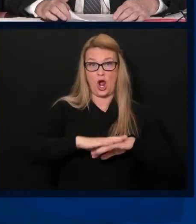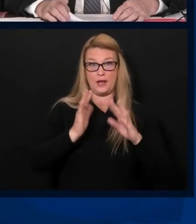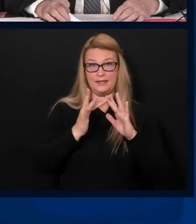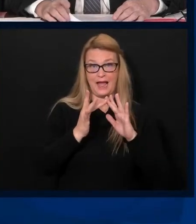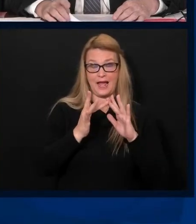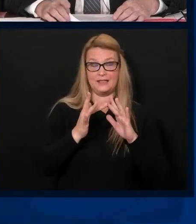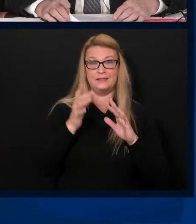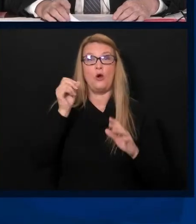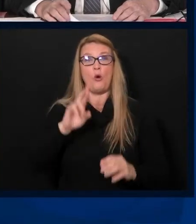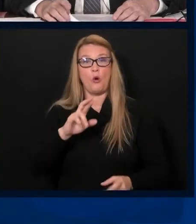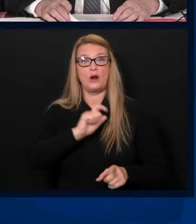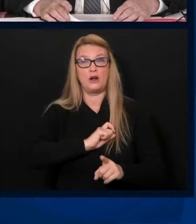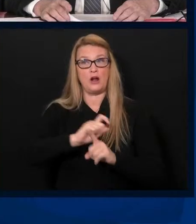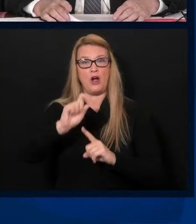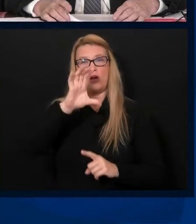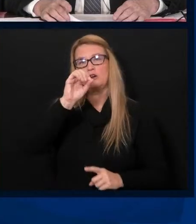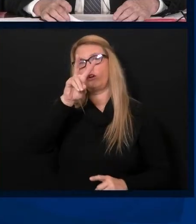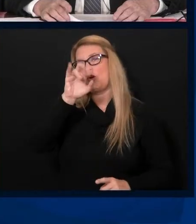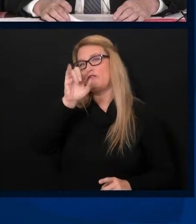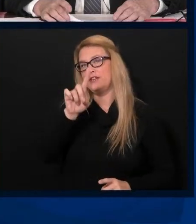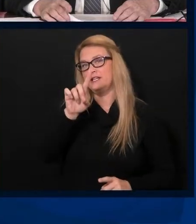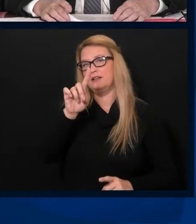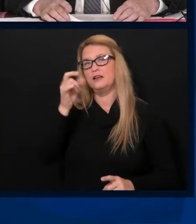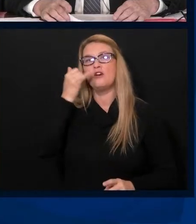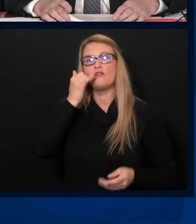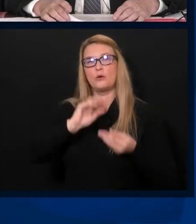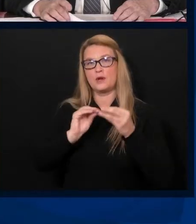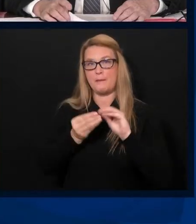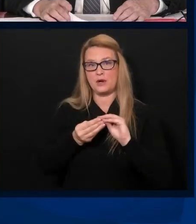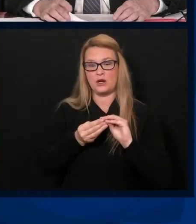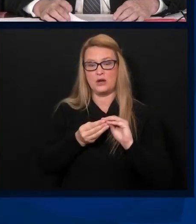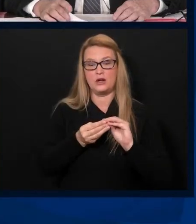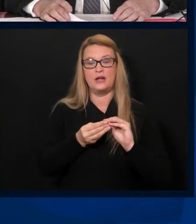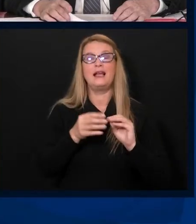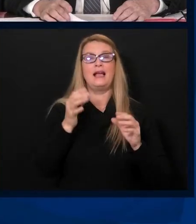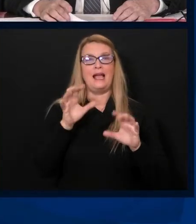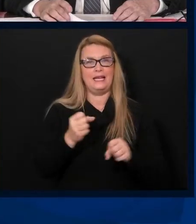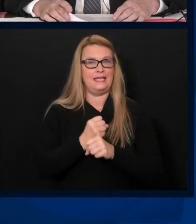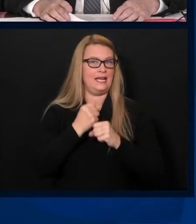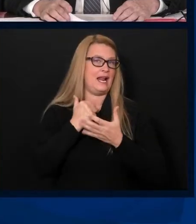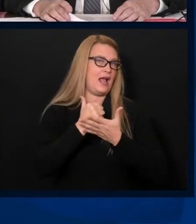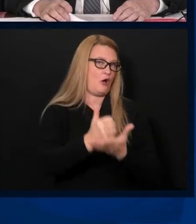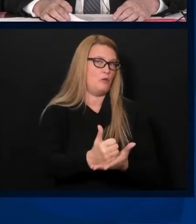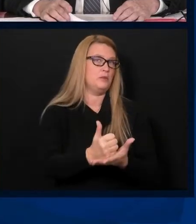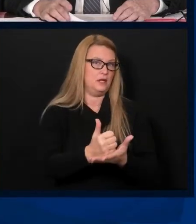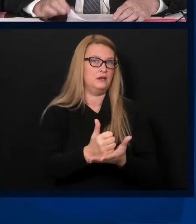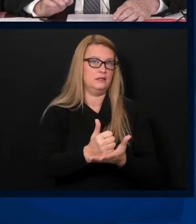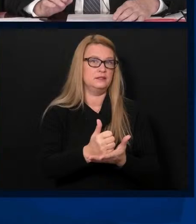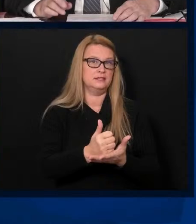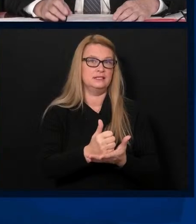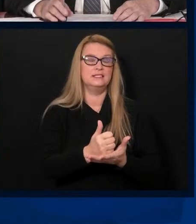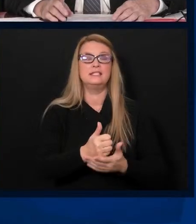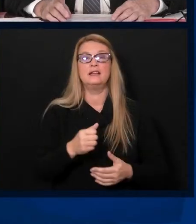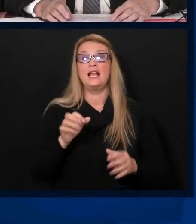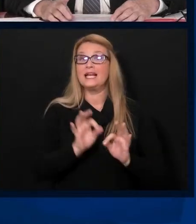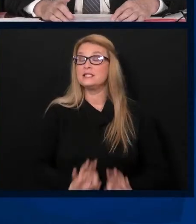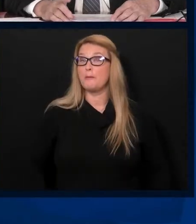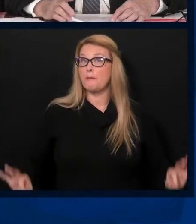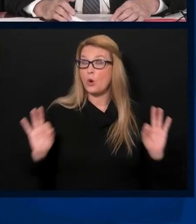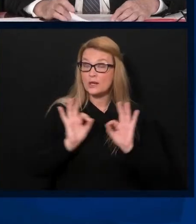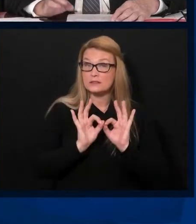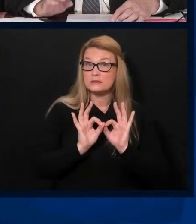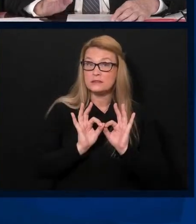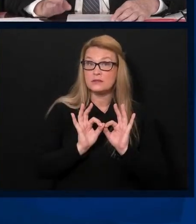you can call our COVID vaccine info line and get help in pre-registering. It's important to remember